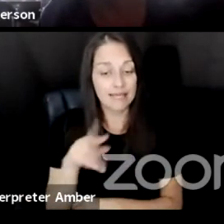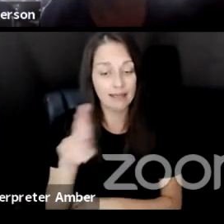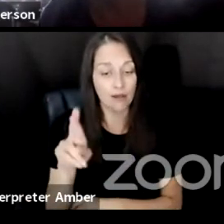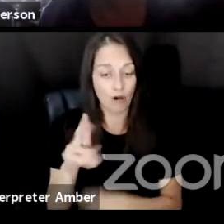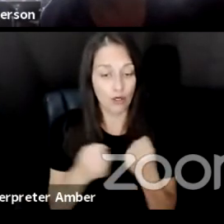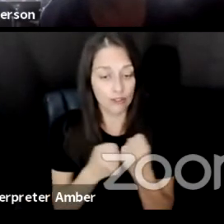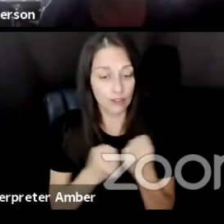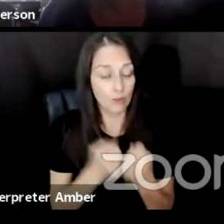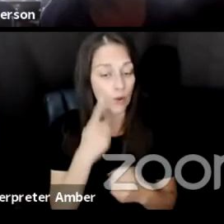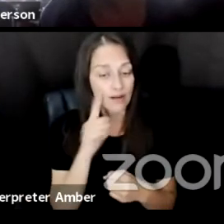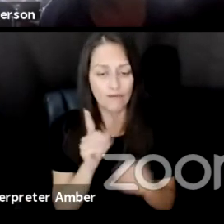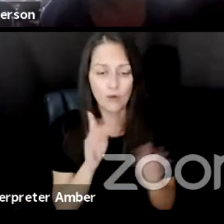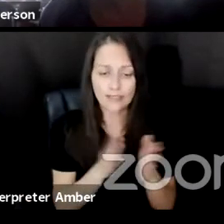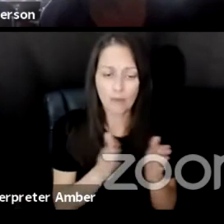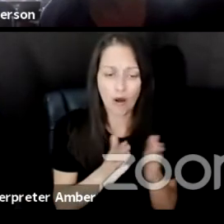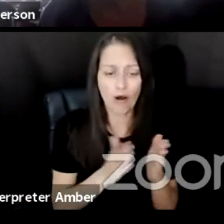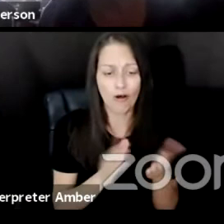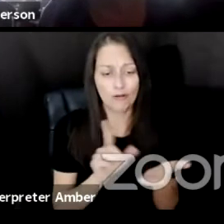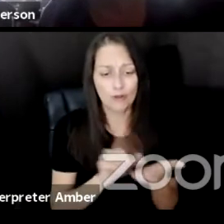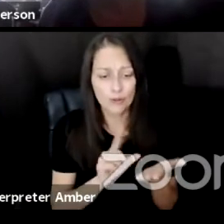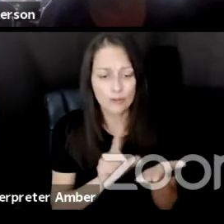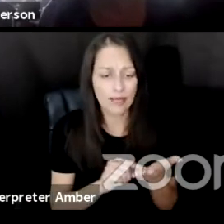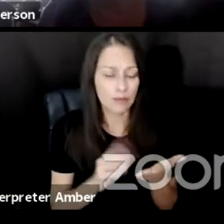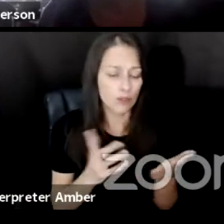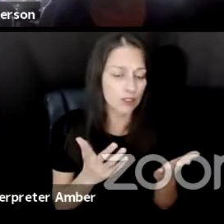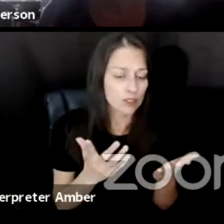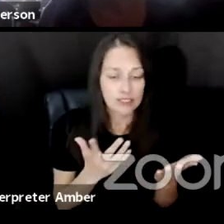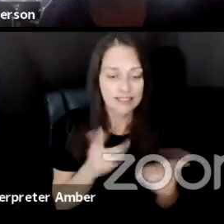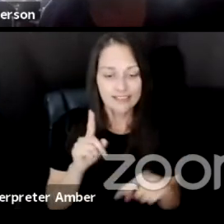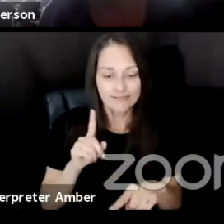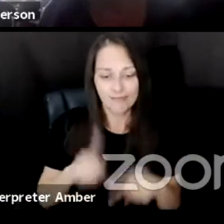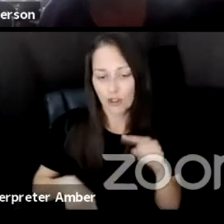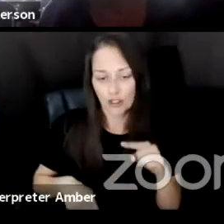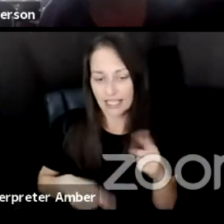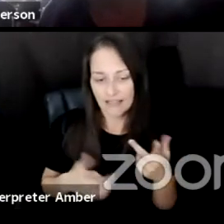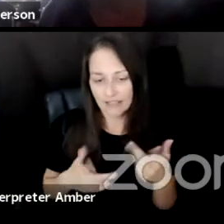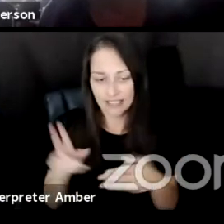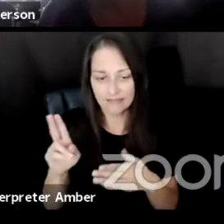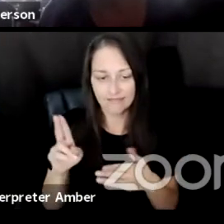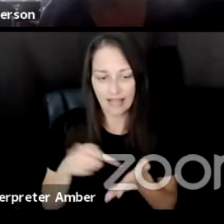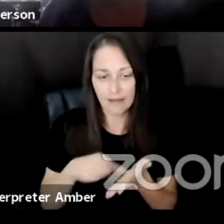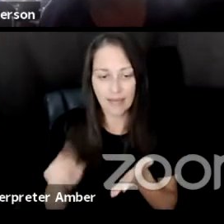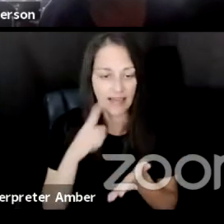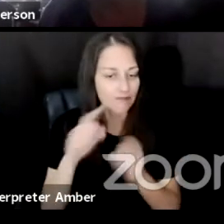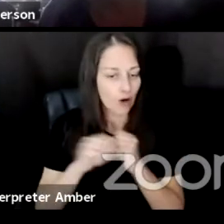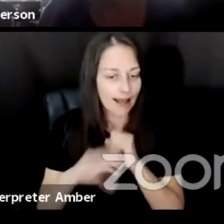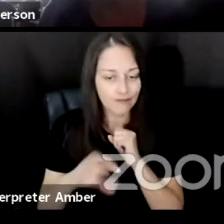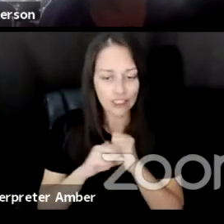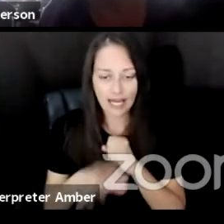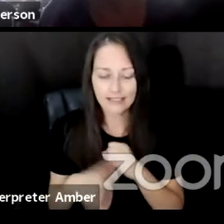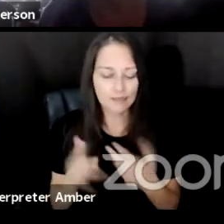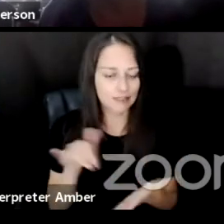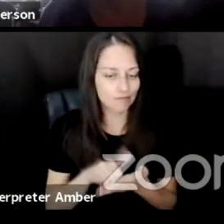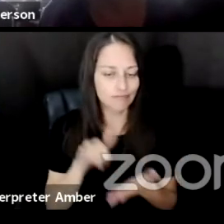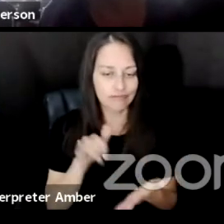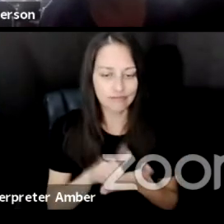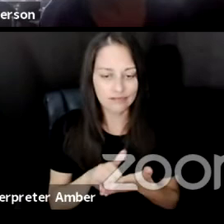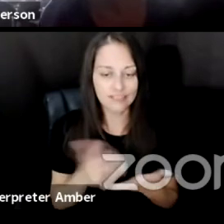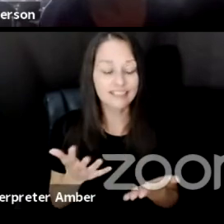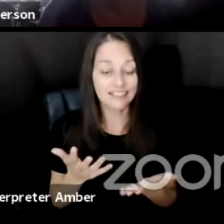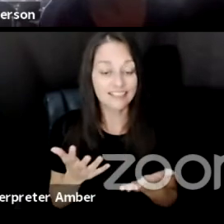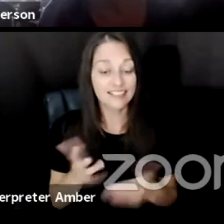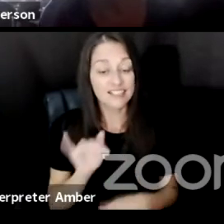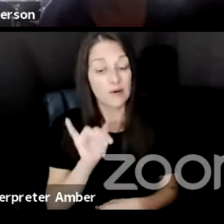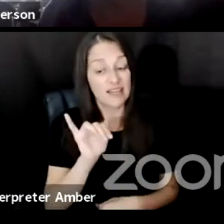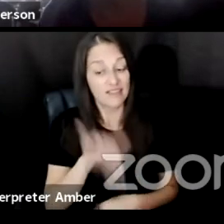entities that can't afford to even interact with any sort of a media situation, you know? So that even that is an ecosystem